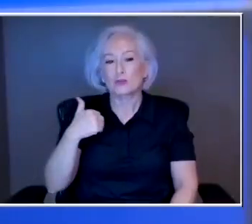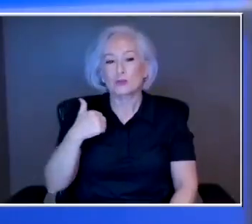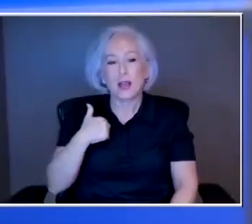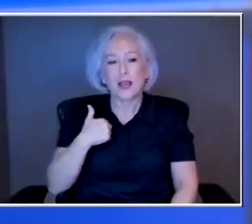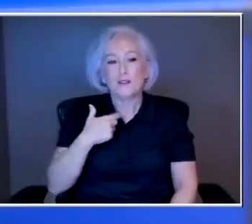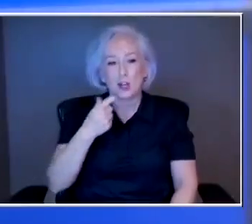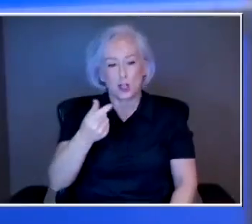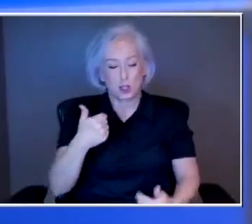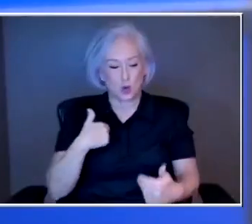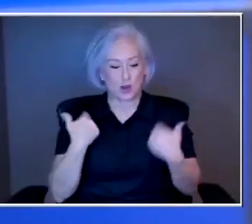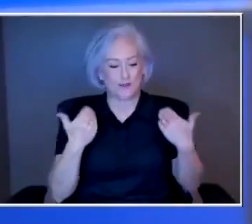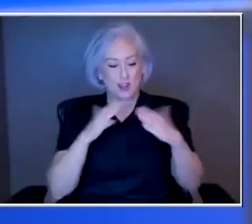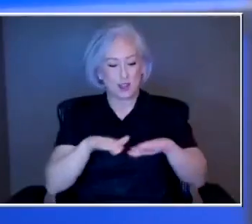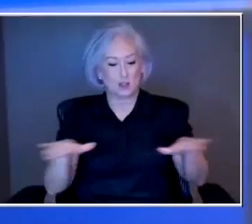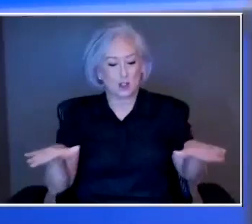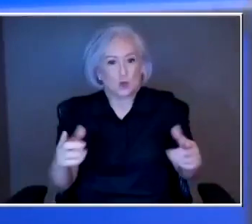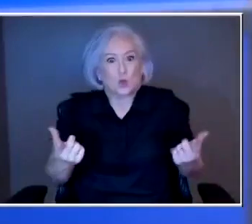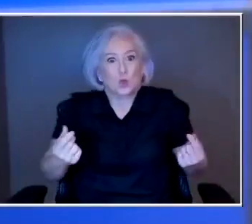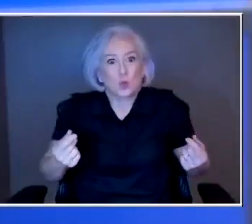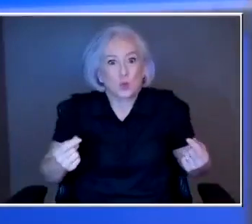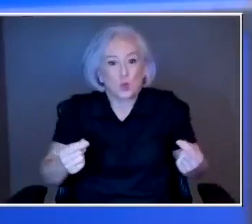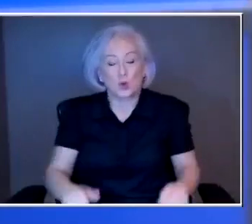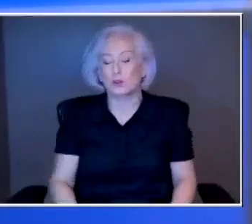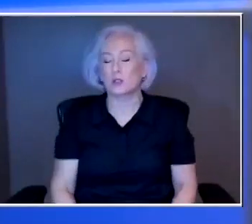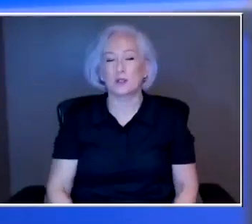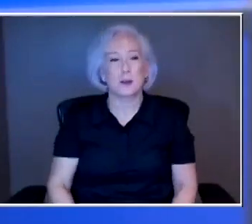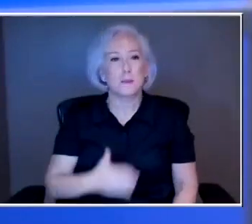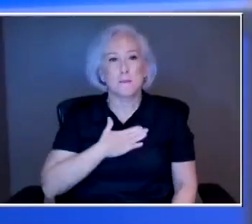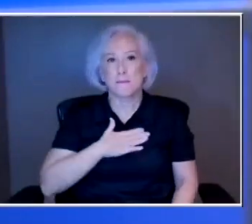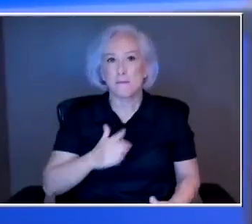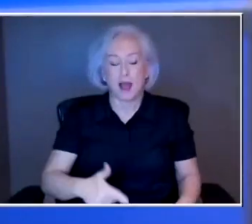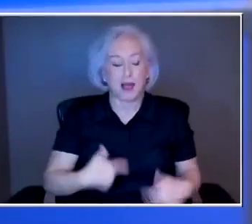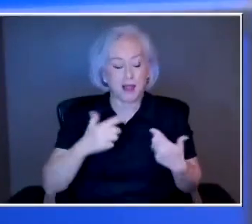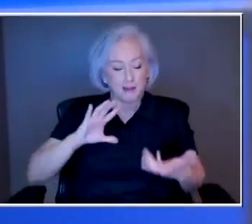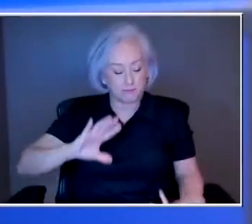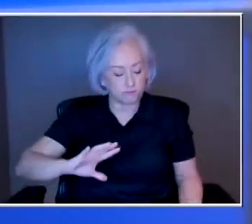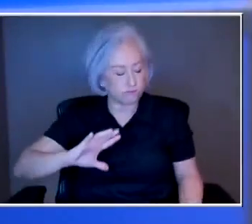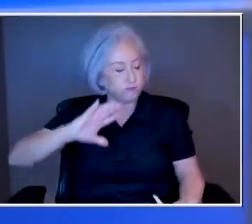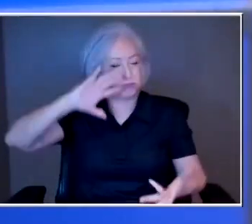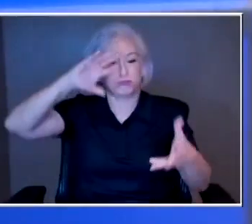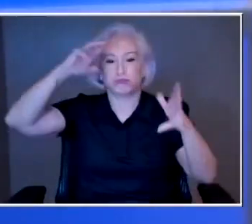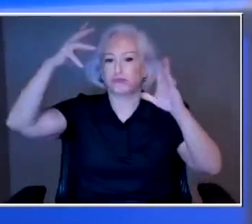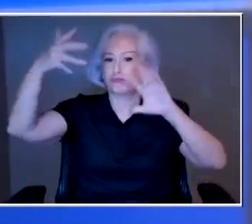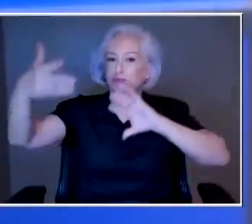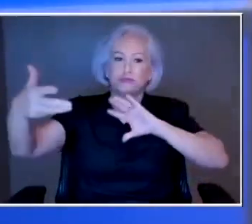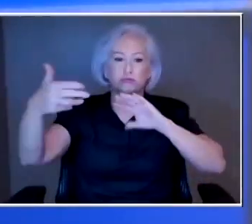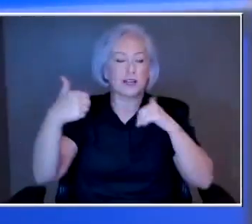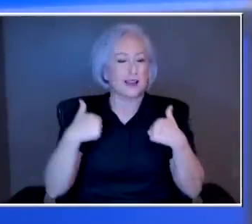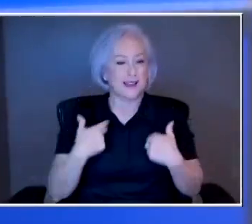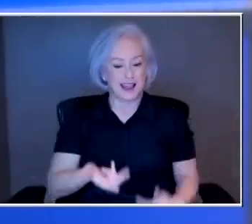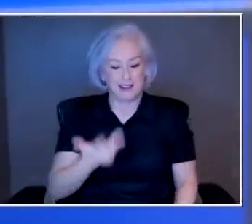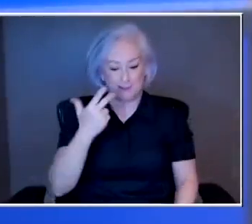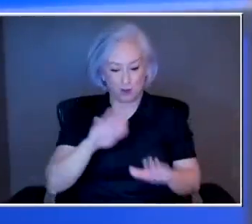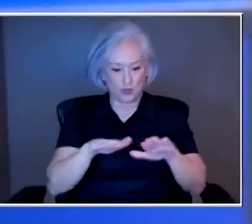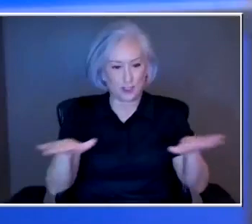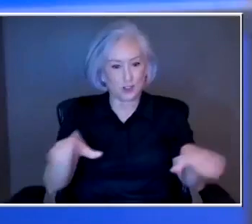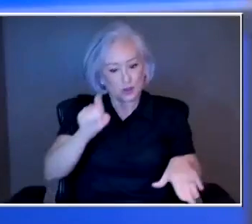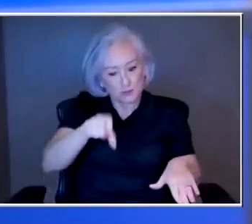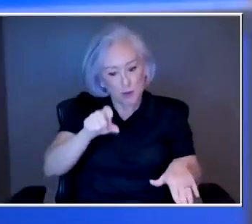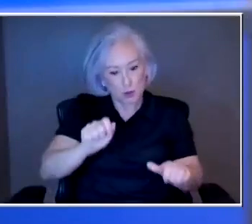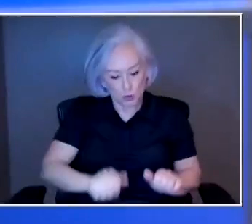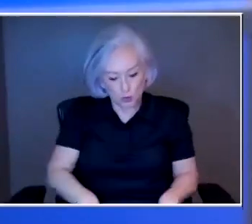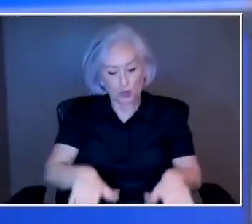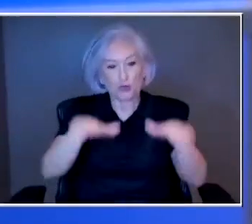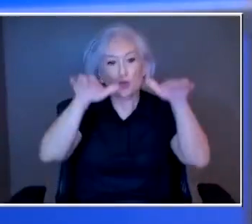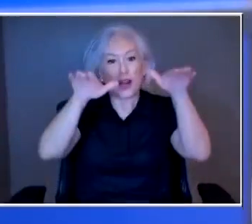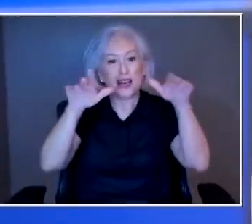It rocked my world, you know, to know as I have these 3 children that I'm supposed to raise and see